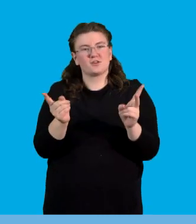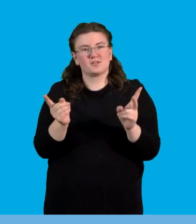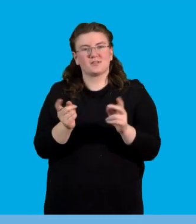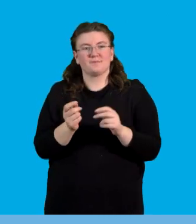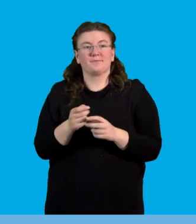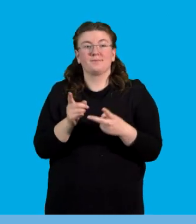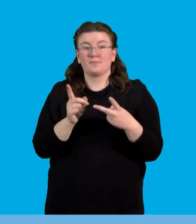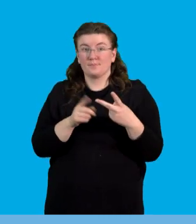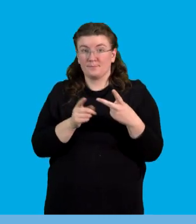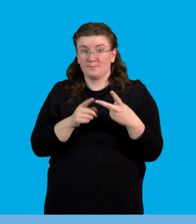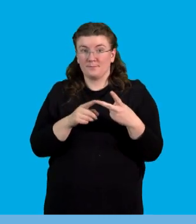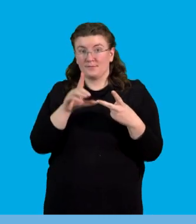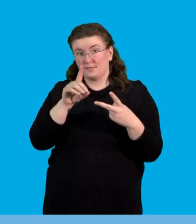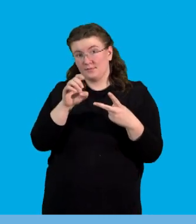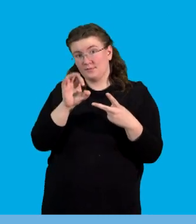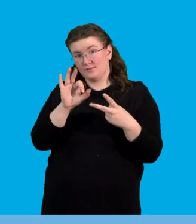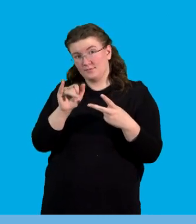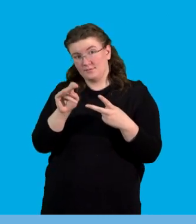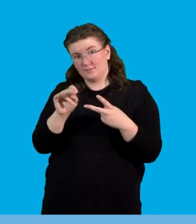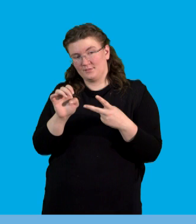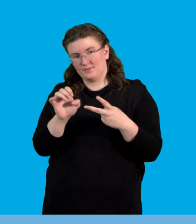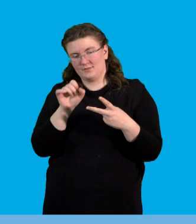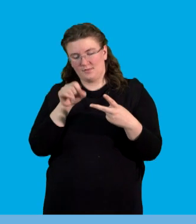at which